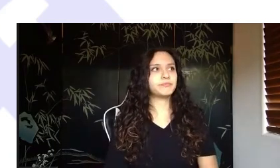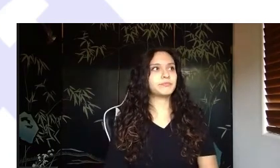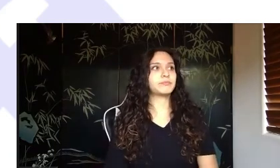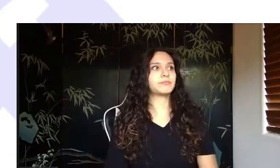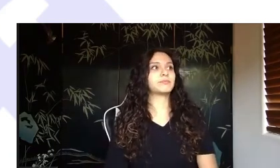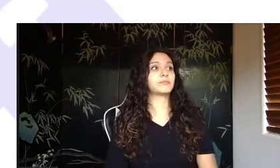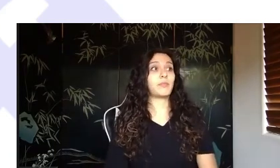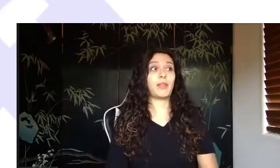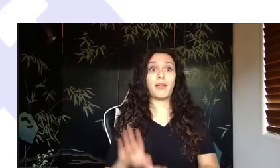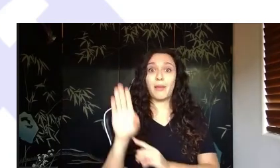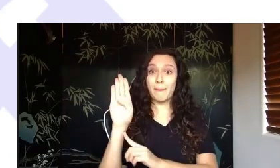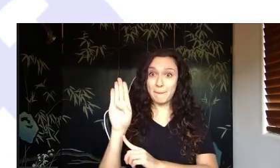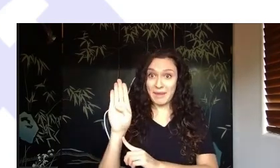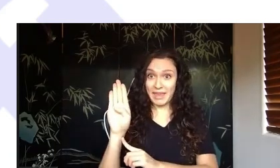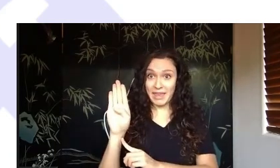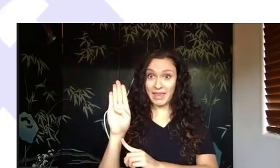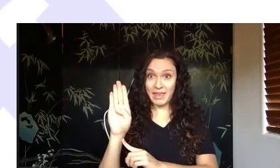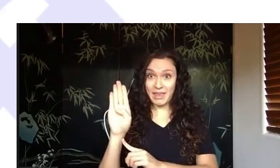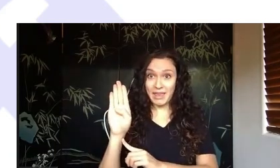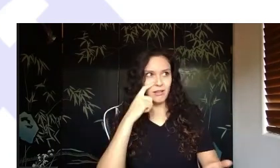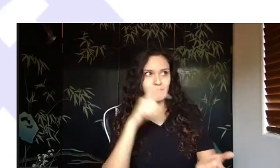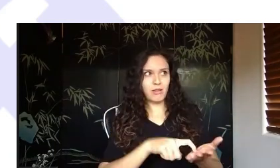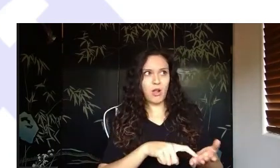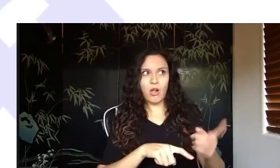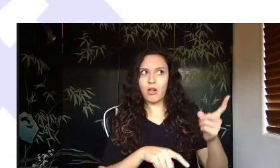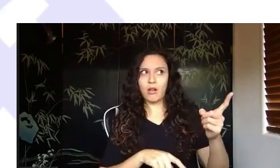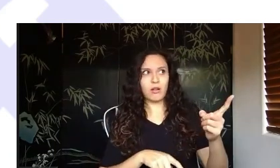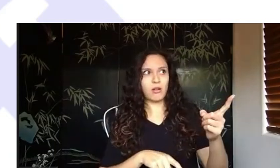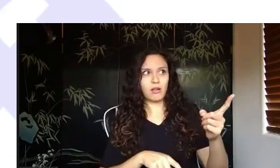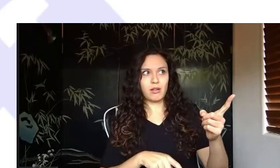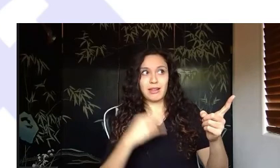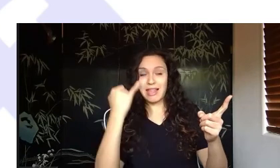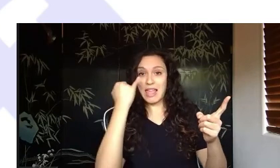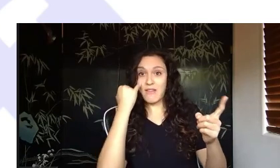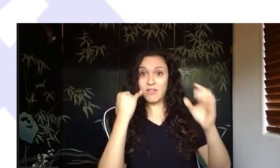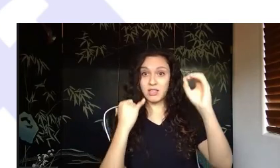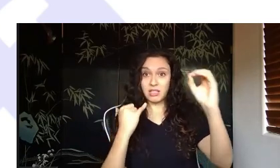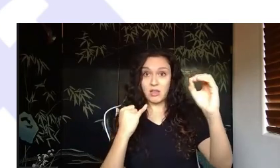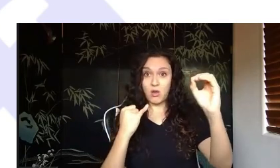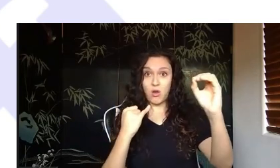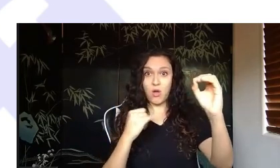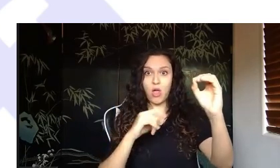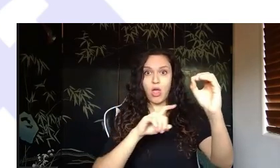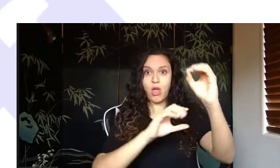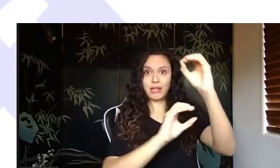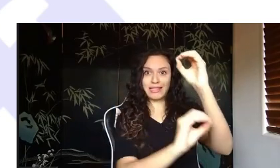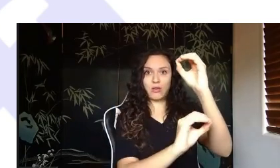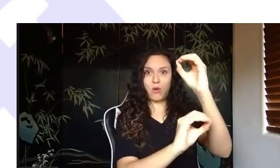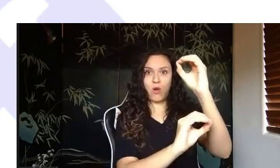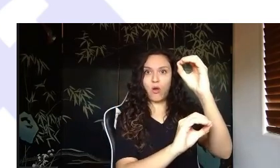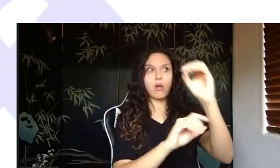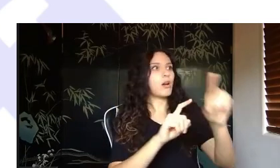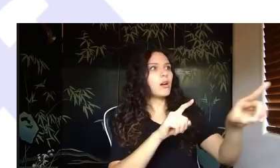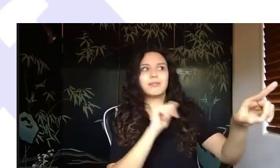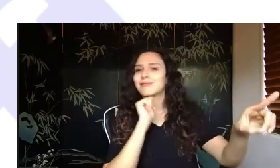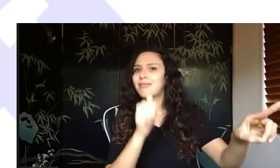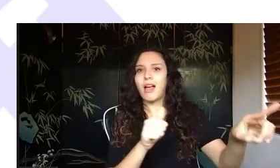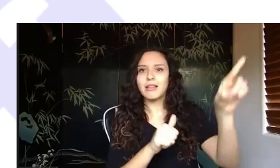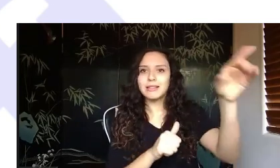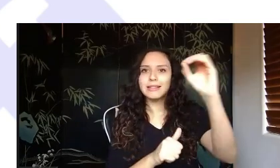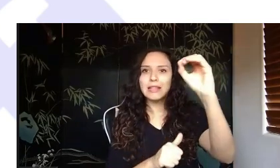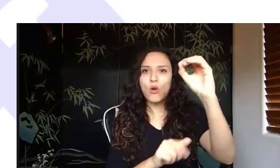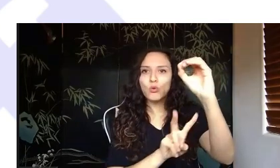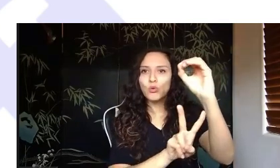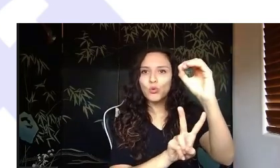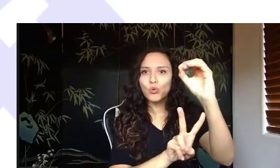nice. Let's look at B. Oh, I can automatically say that B does not work because if one value is 0, the other one has to